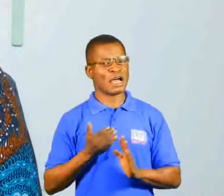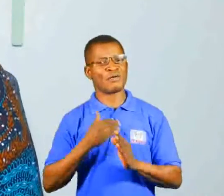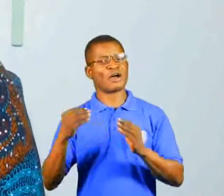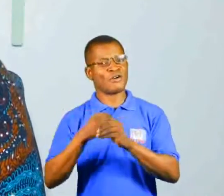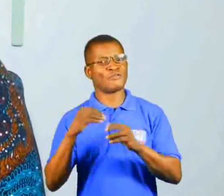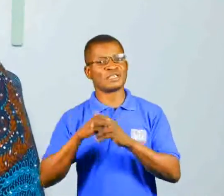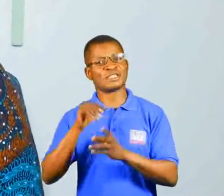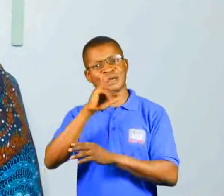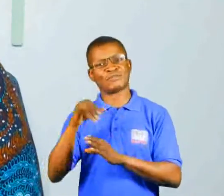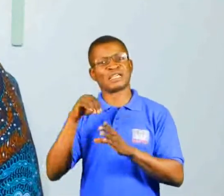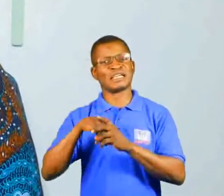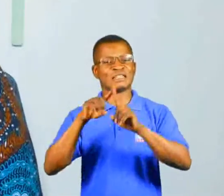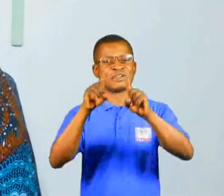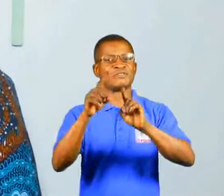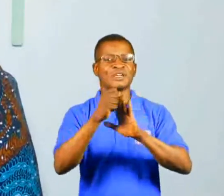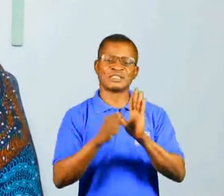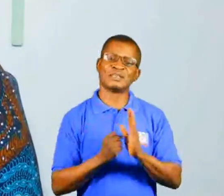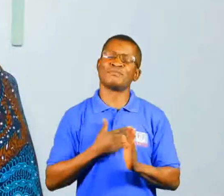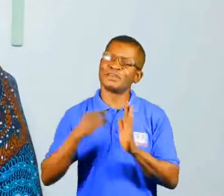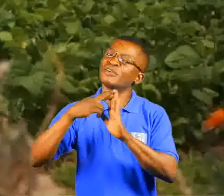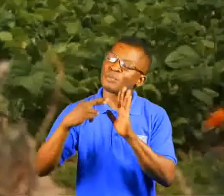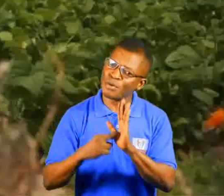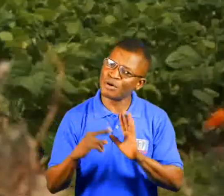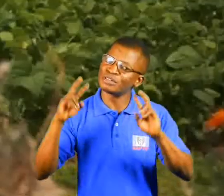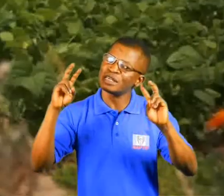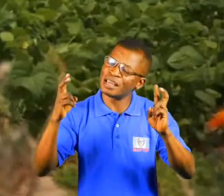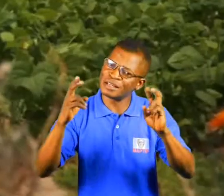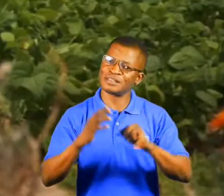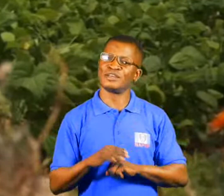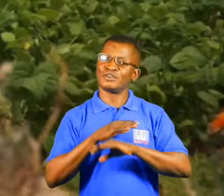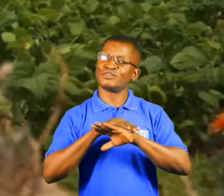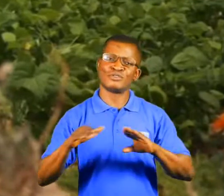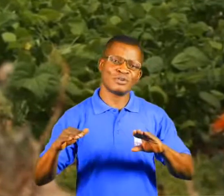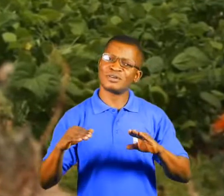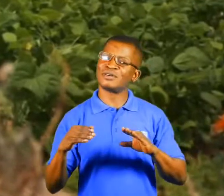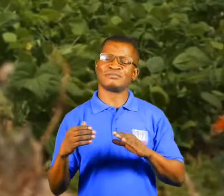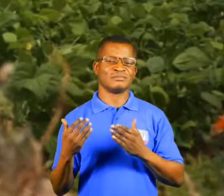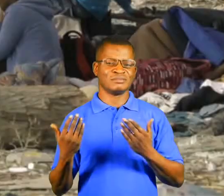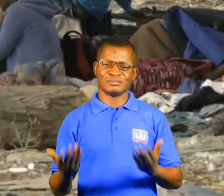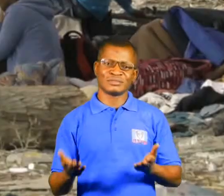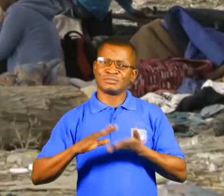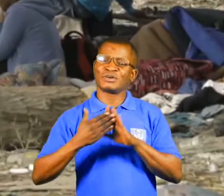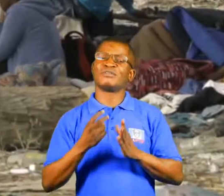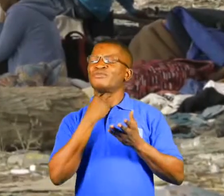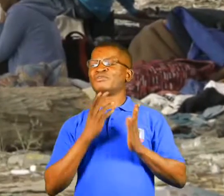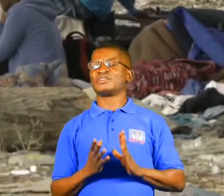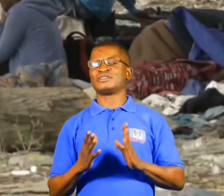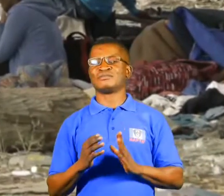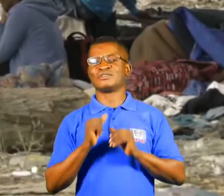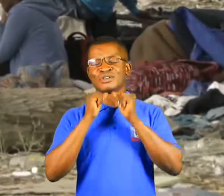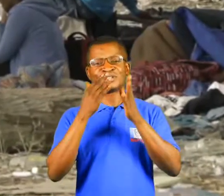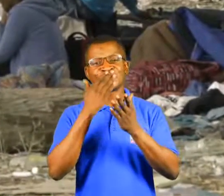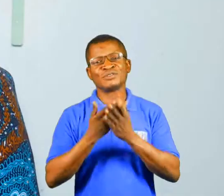should report cases. They should not easily fall into very sweet talking kind of promises. It's never greener